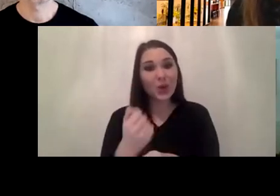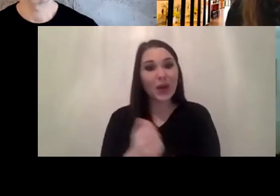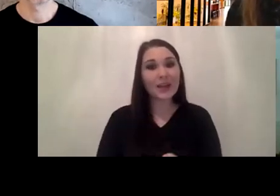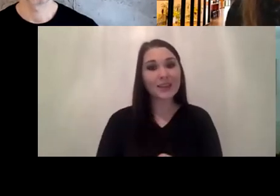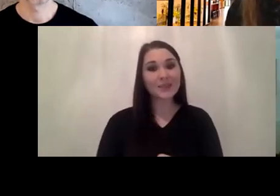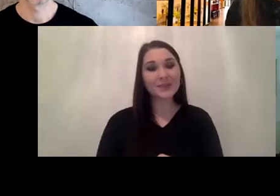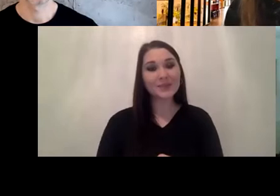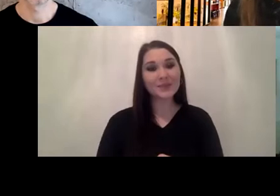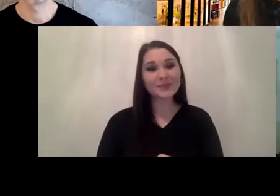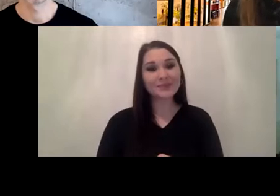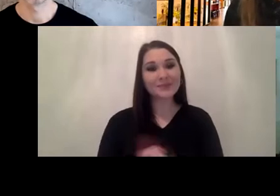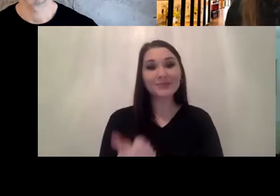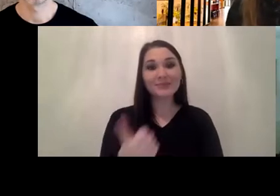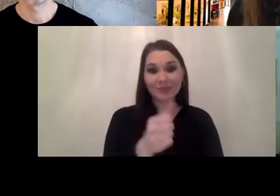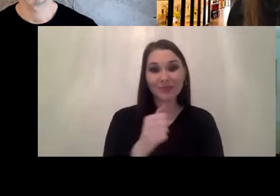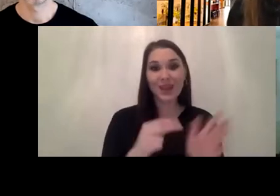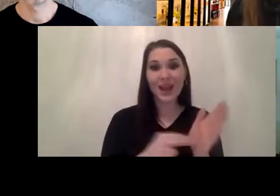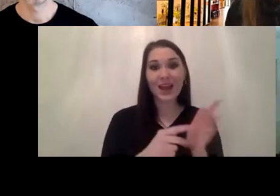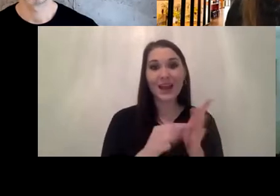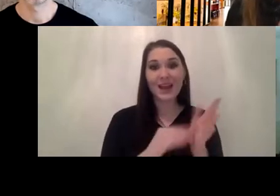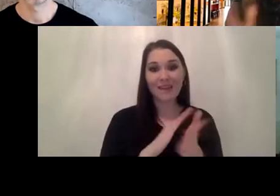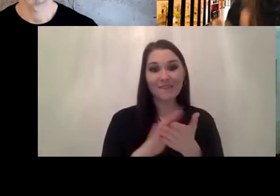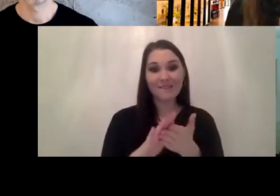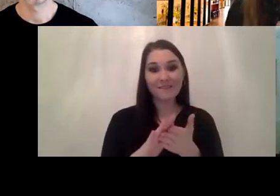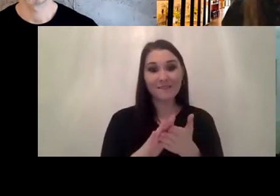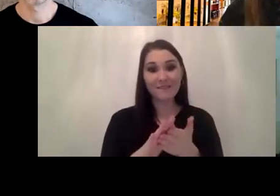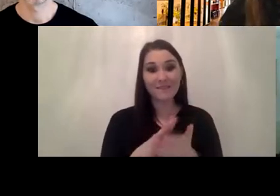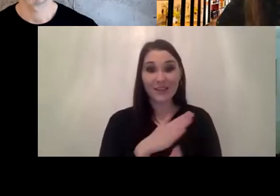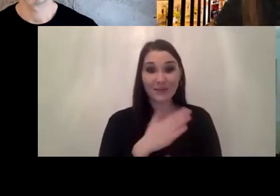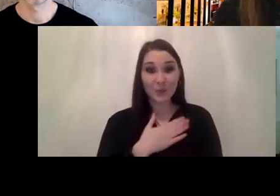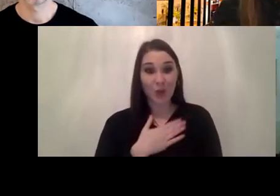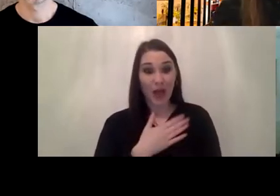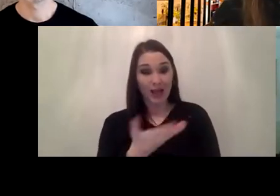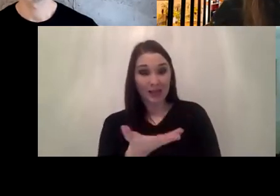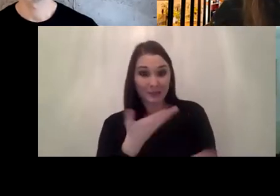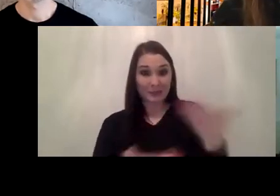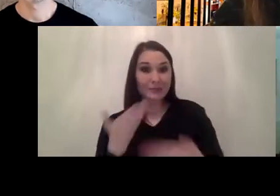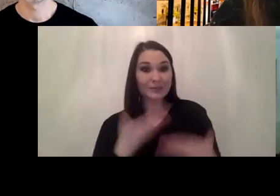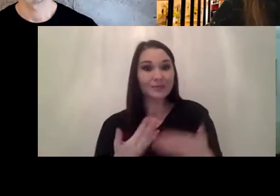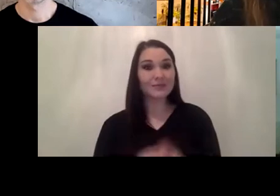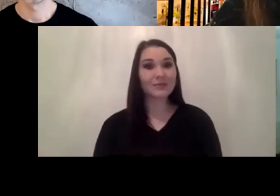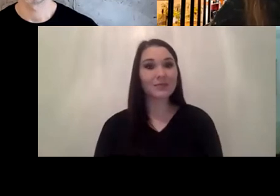Niv, I'm going to come back to you on this. Would you like to give us a little bit of your point on this?